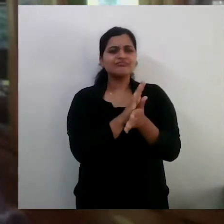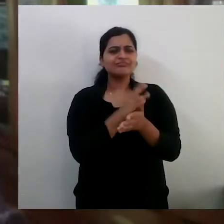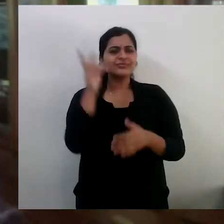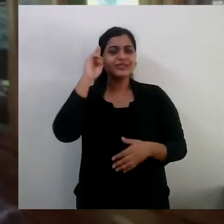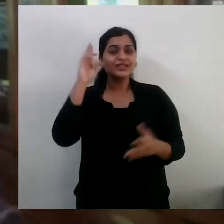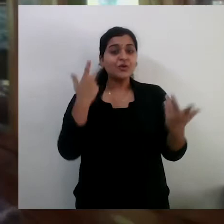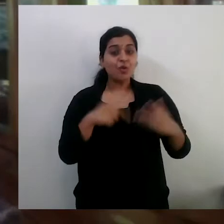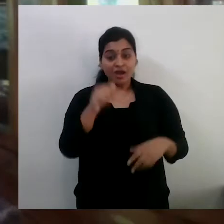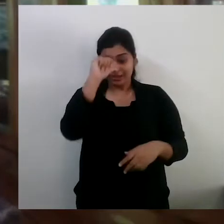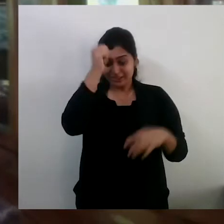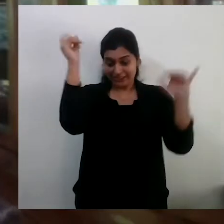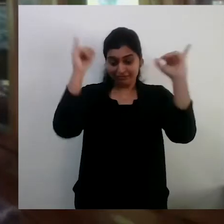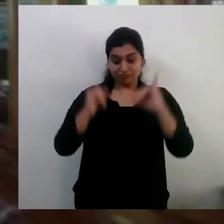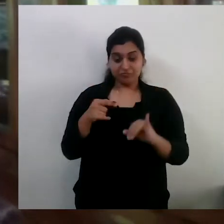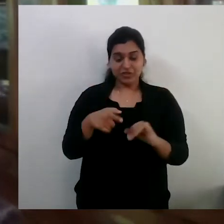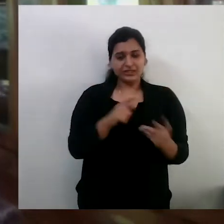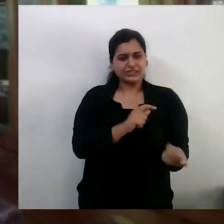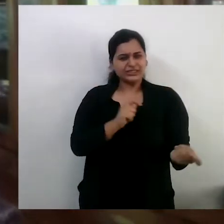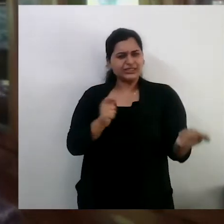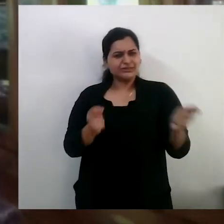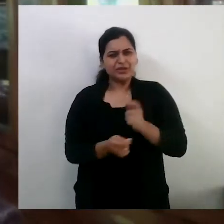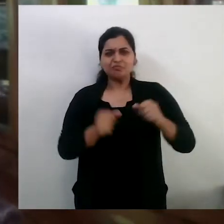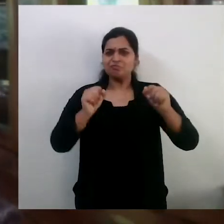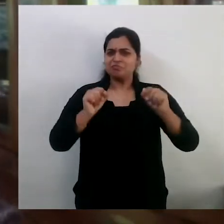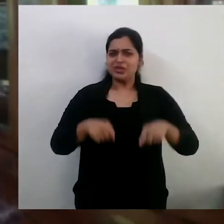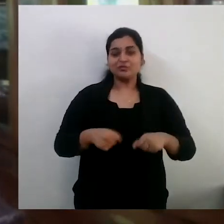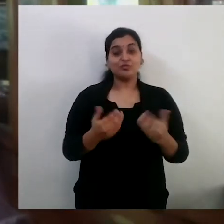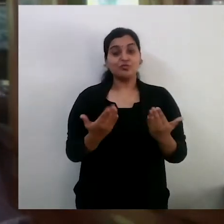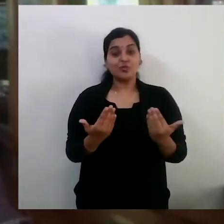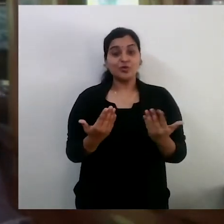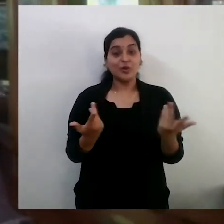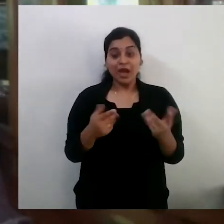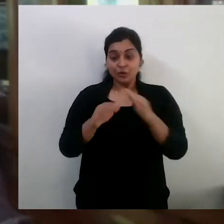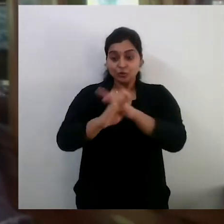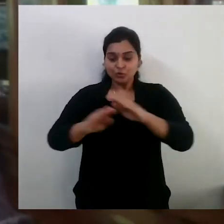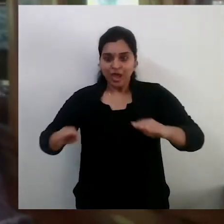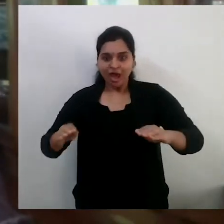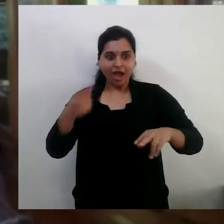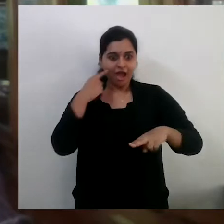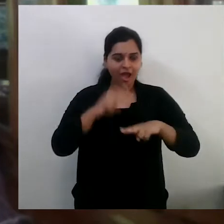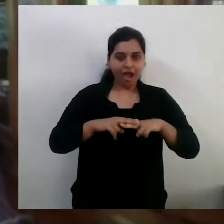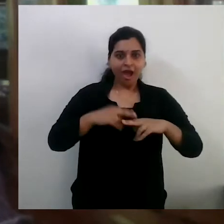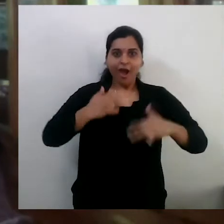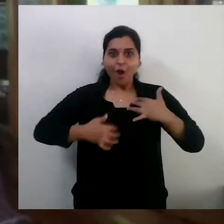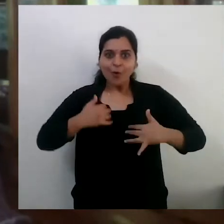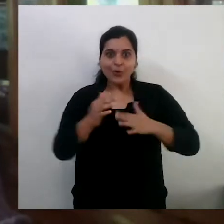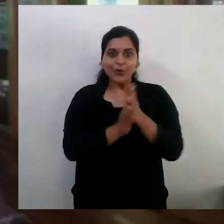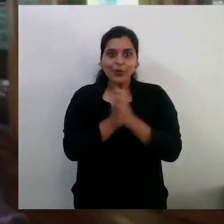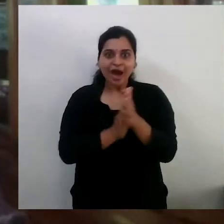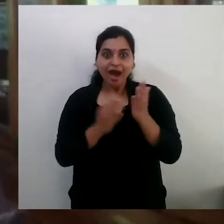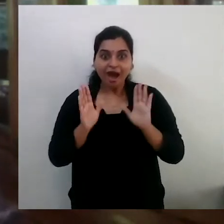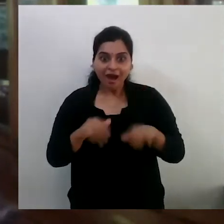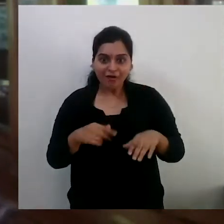because it is going to make a big change in India, is going to contribute to its student